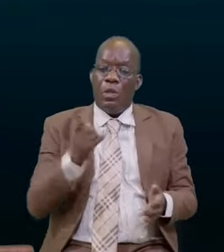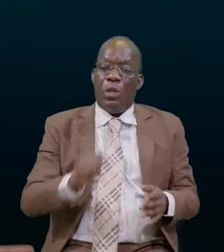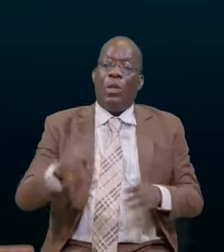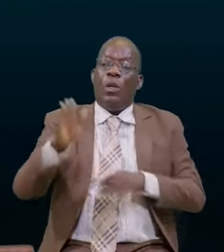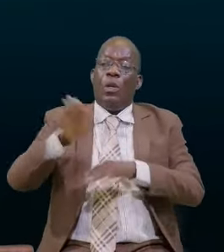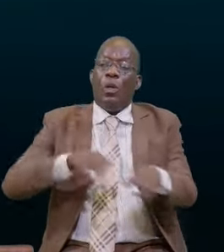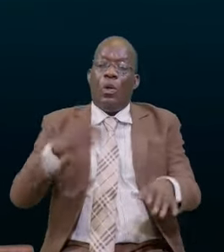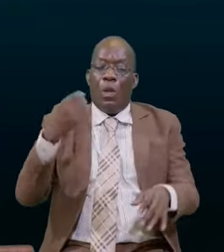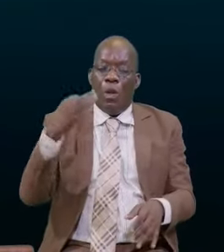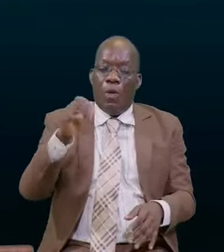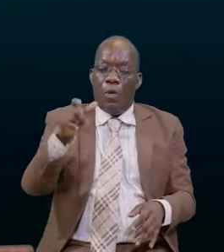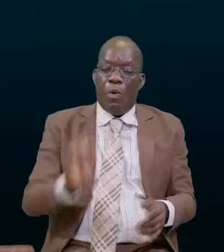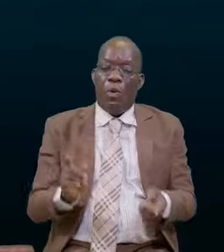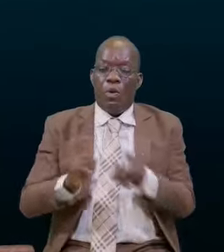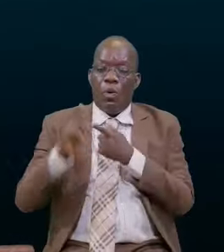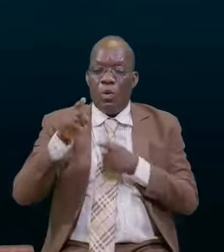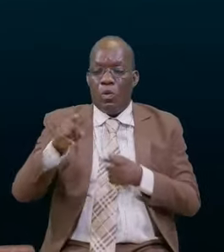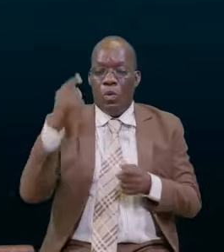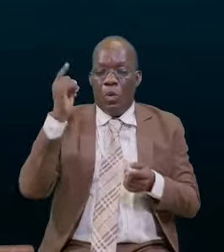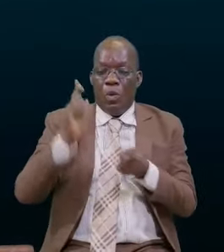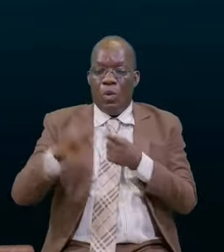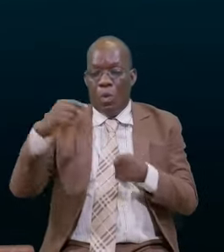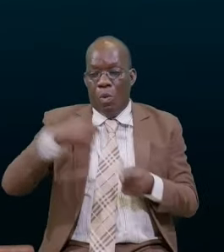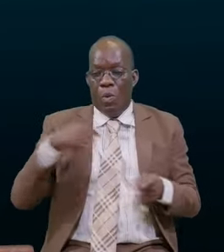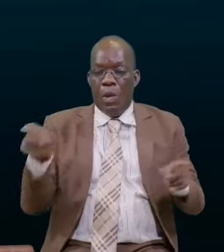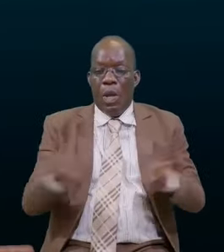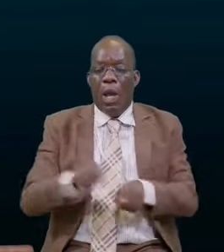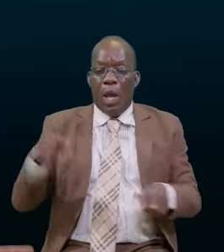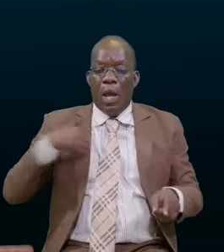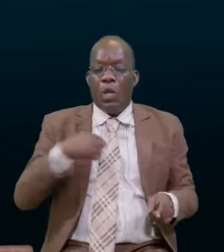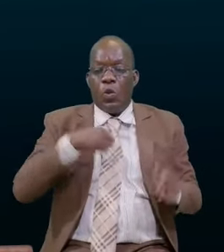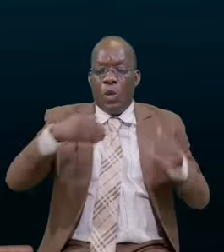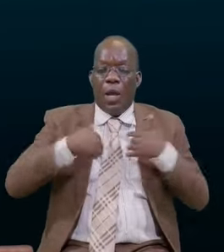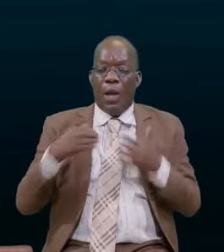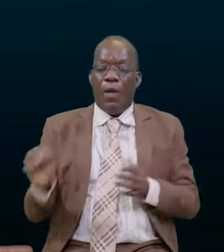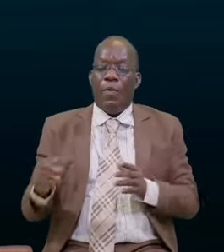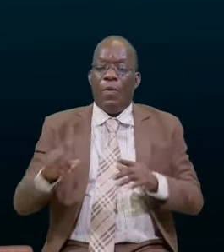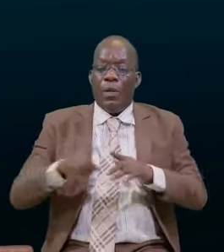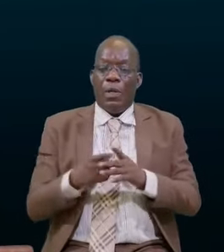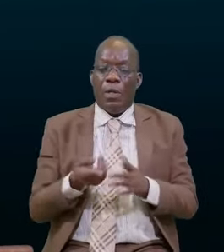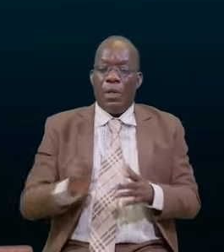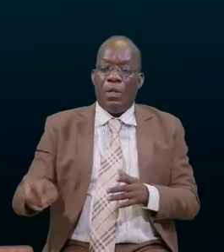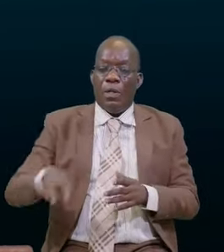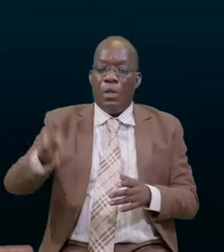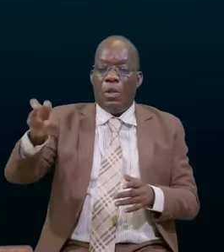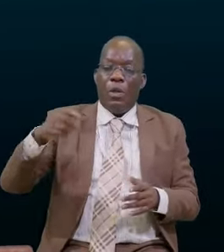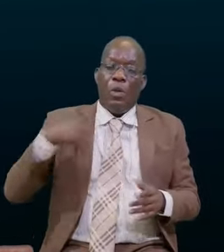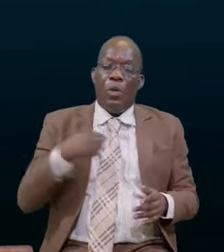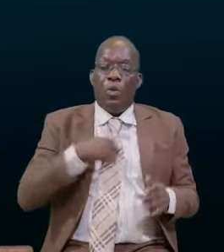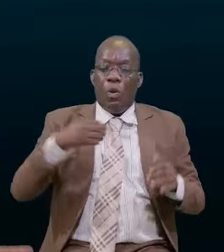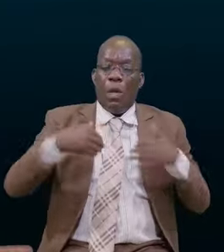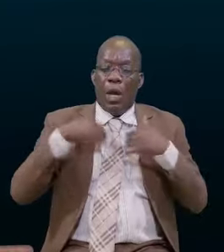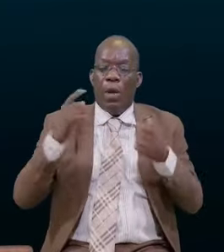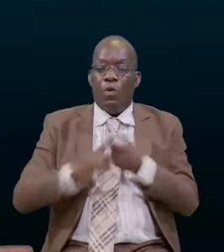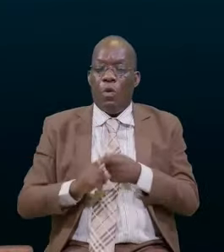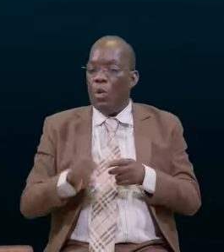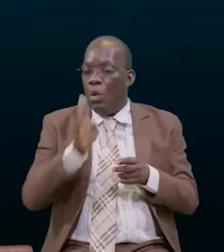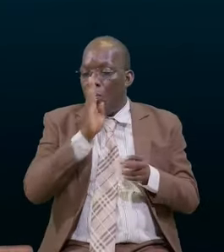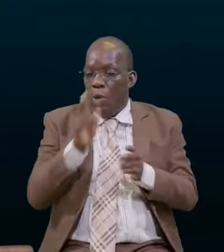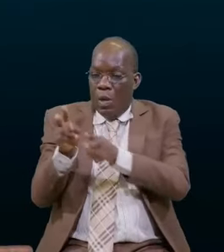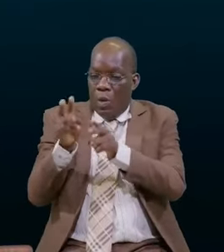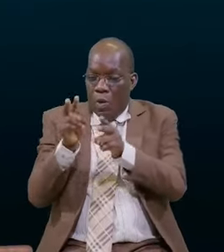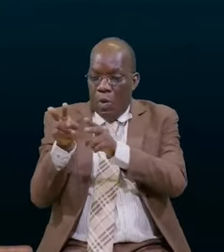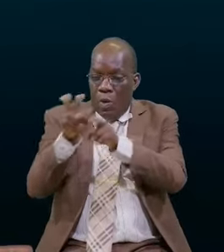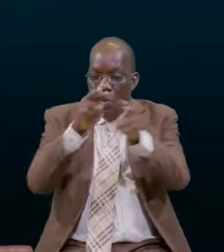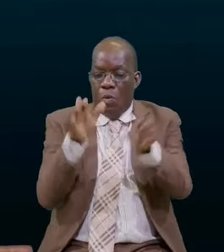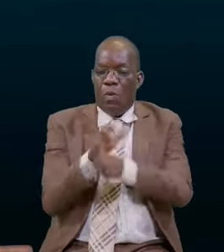Christian race want to get to heaven we have to take it we have to be cautious we have to watch out because of the evil heart of